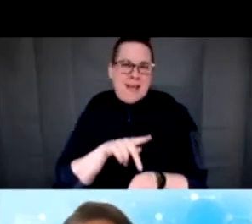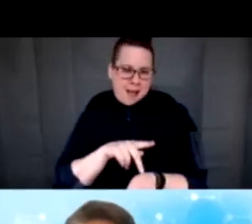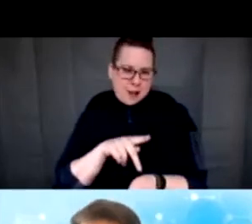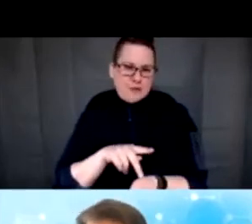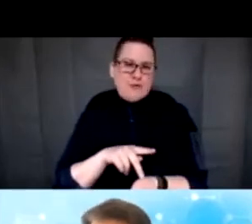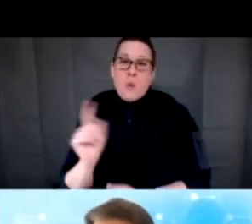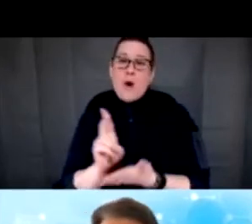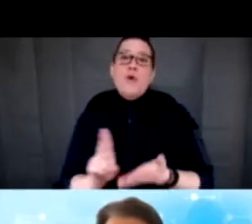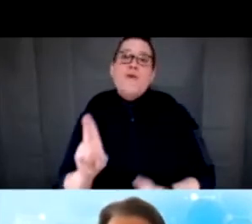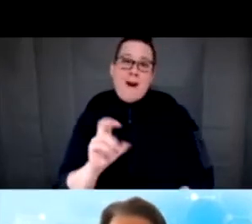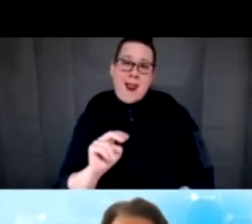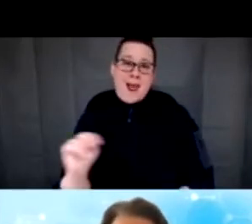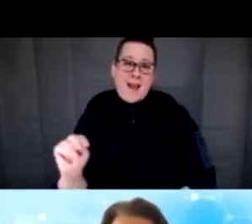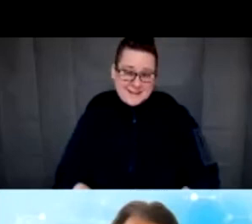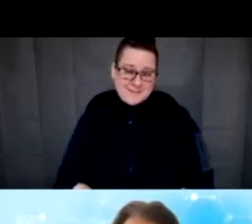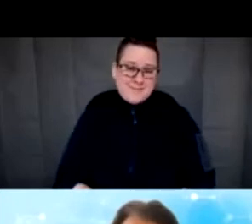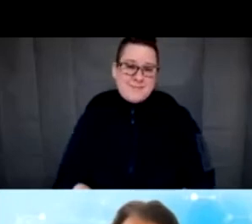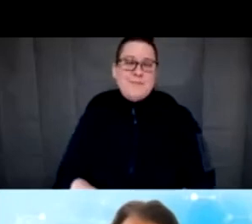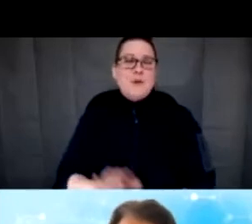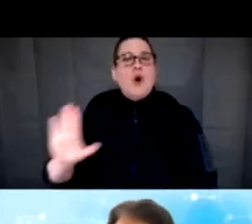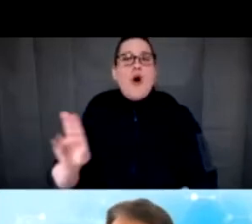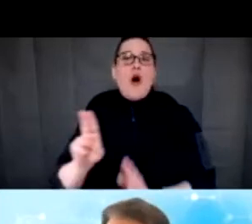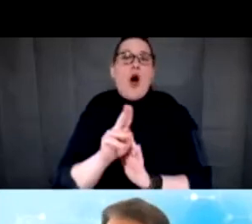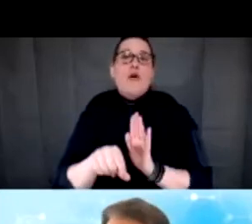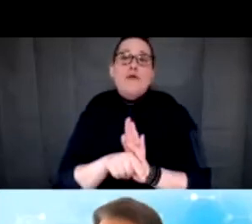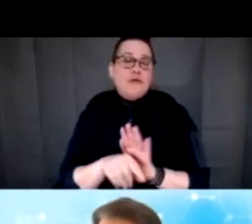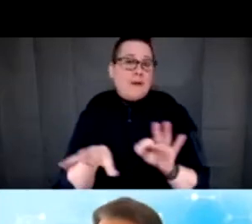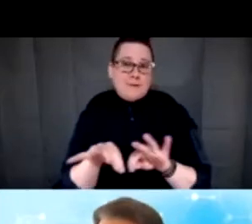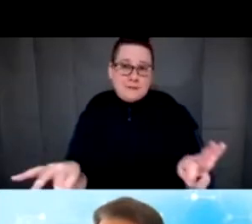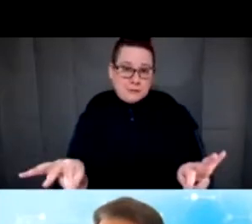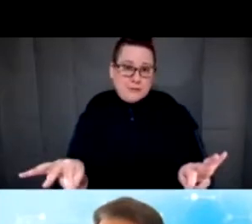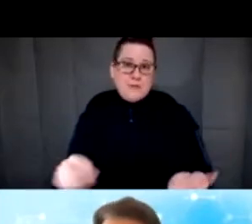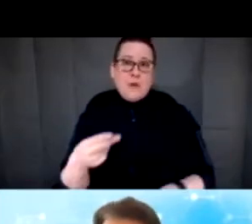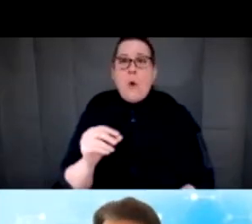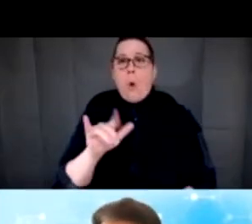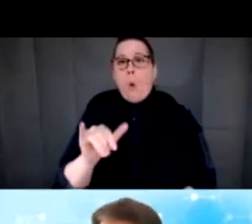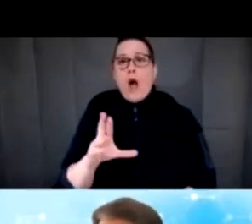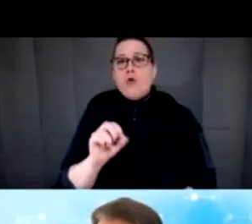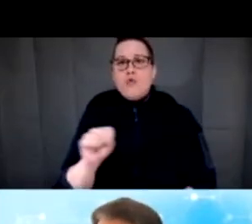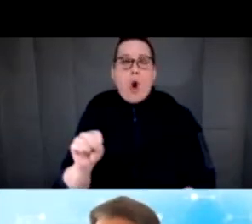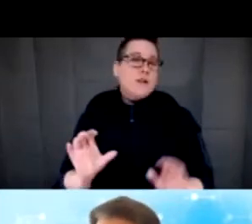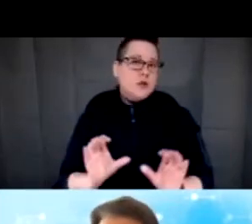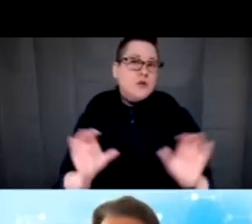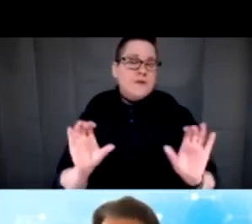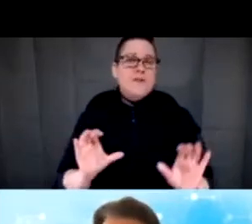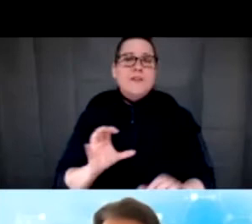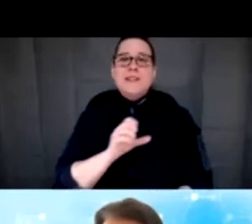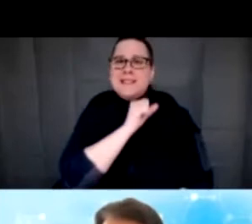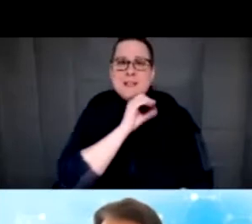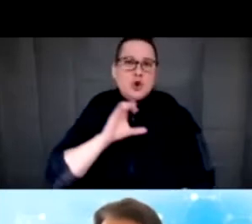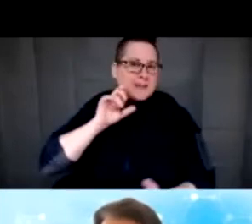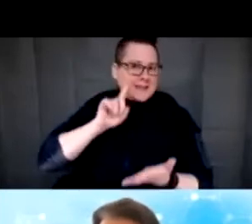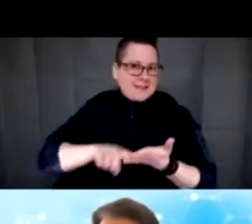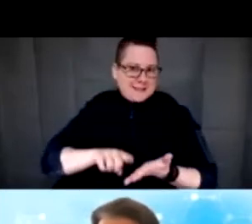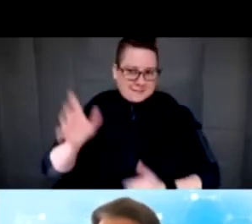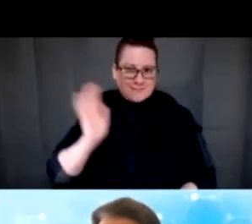at the University of Connecticut. She received her undergraduate degree at Holy Cross with a certificate in gerontological studies at that